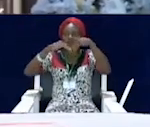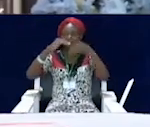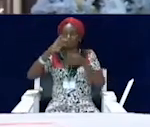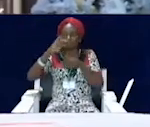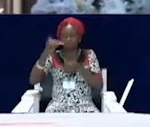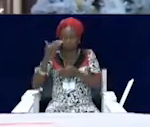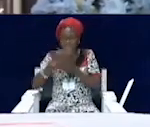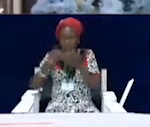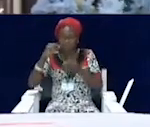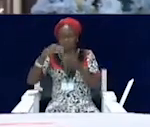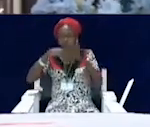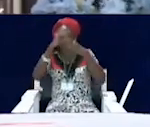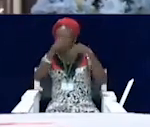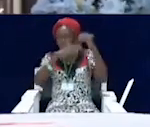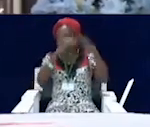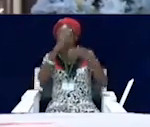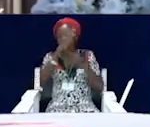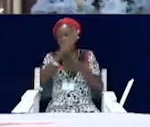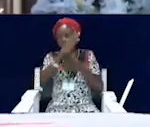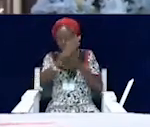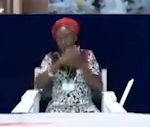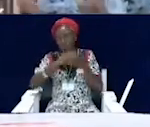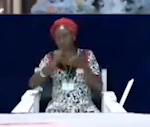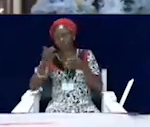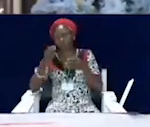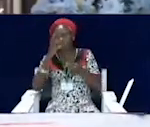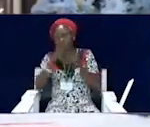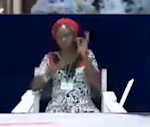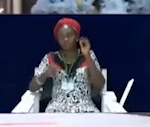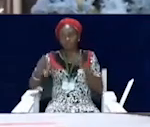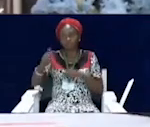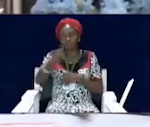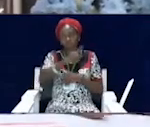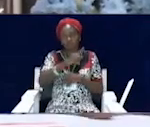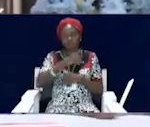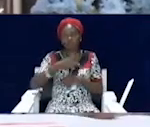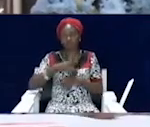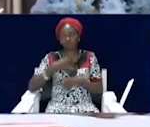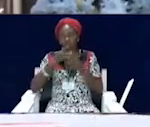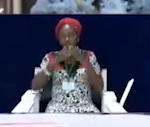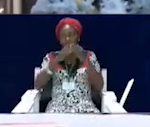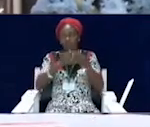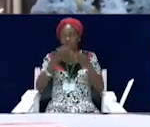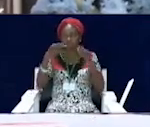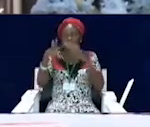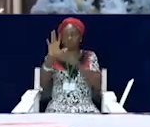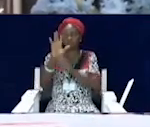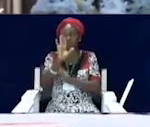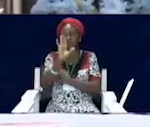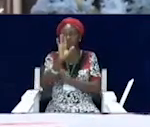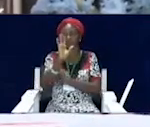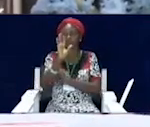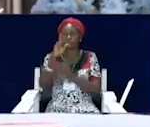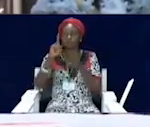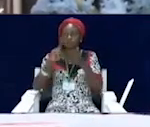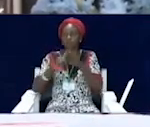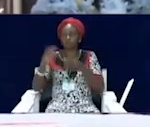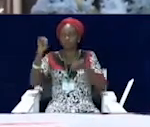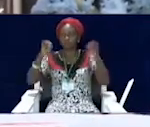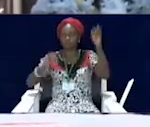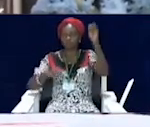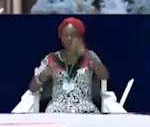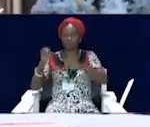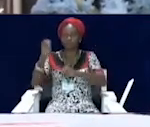rebuild, and so on and so forth. So if you feel led of God to